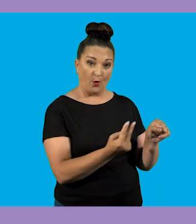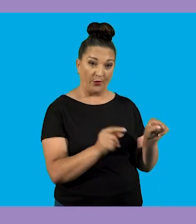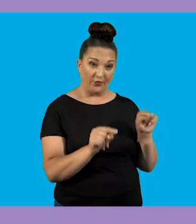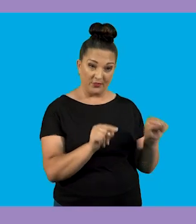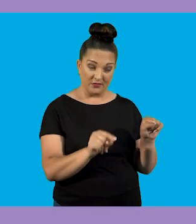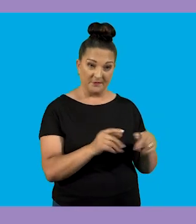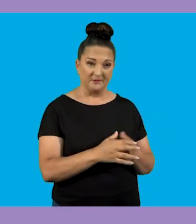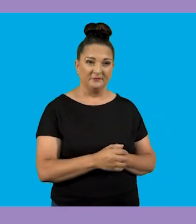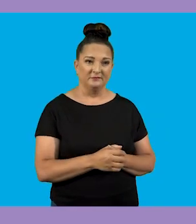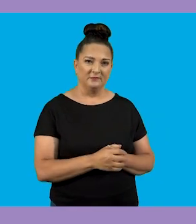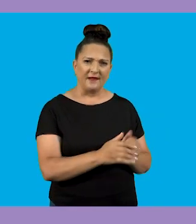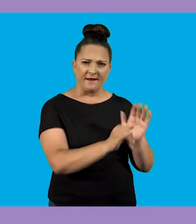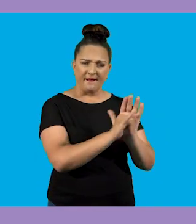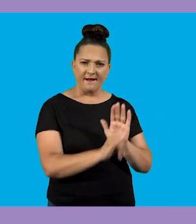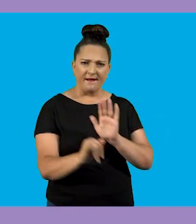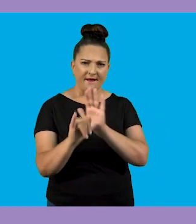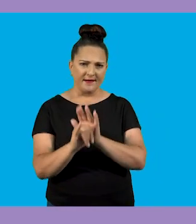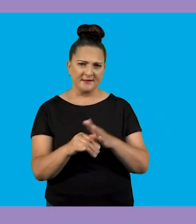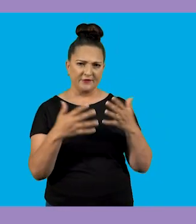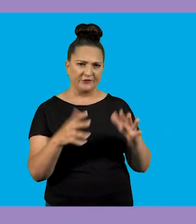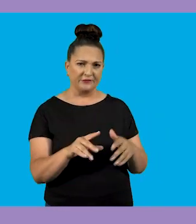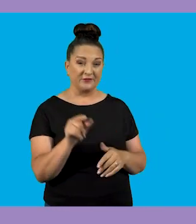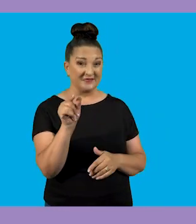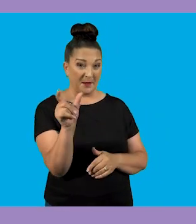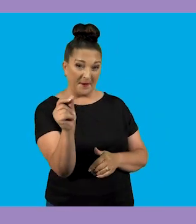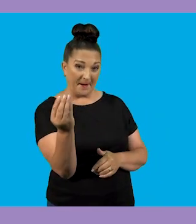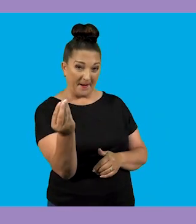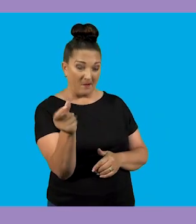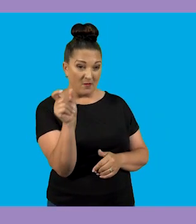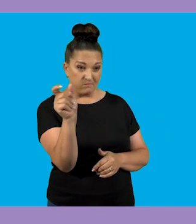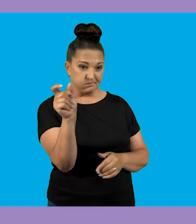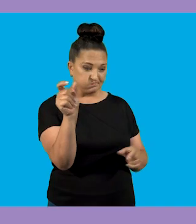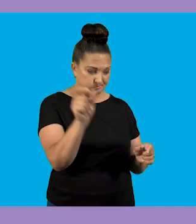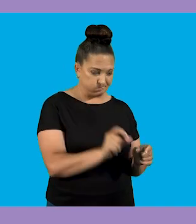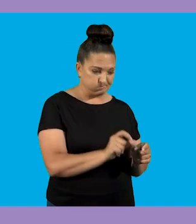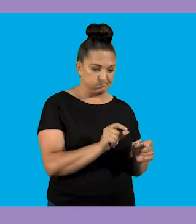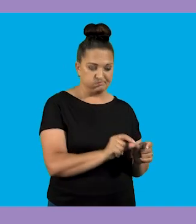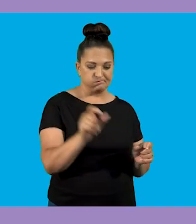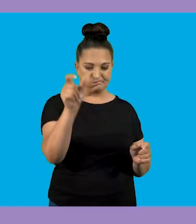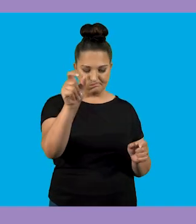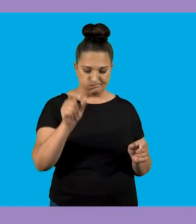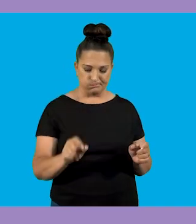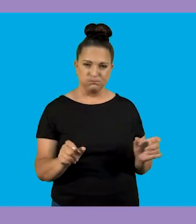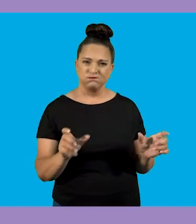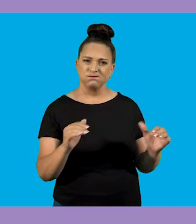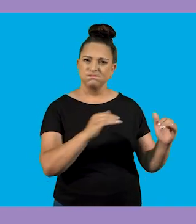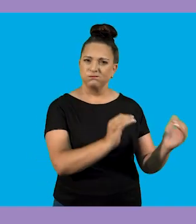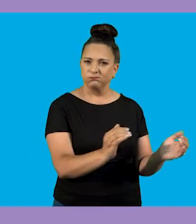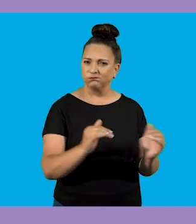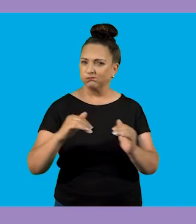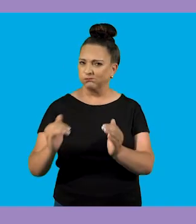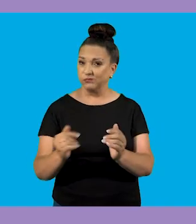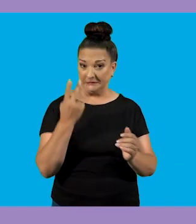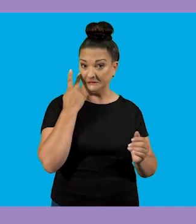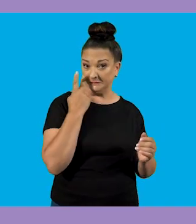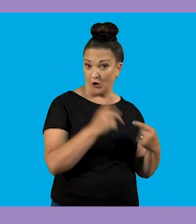factors that we've identified, and those are the ones that are going to go into that bracket. Do you see that positive 1 and